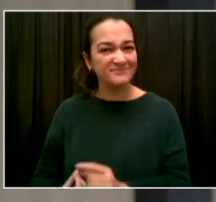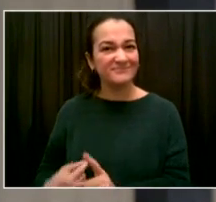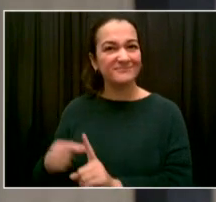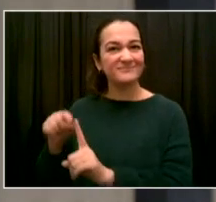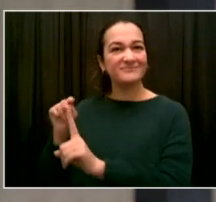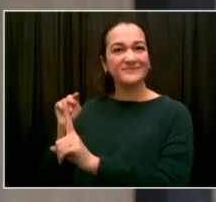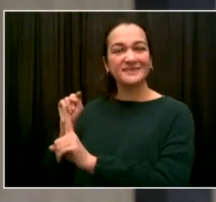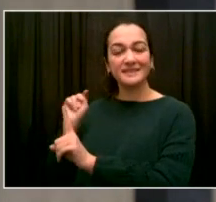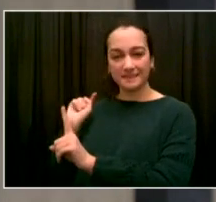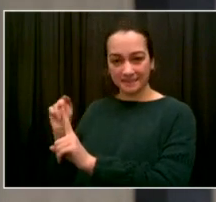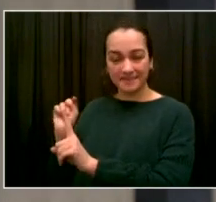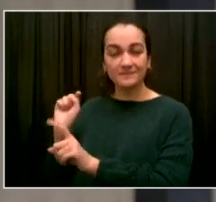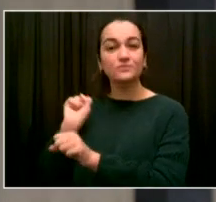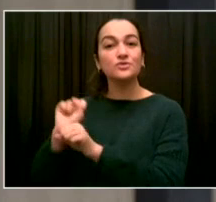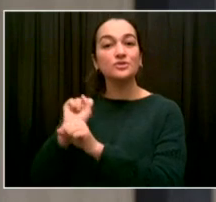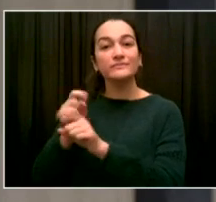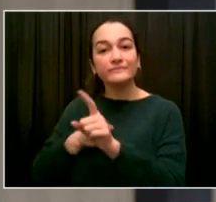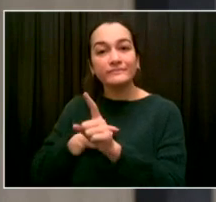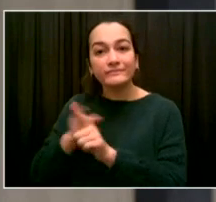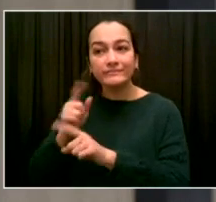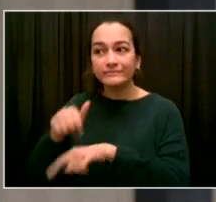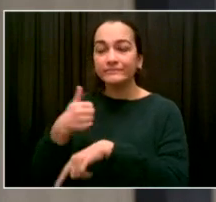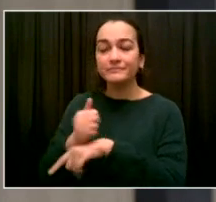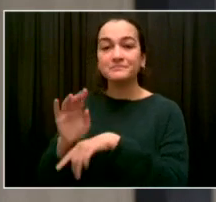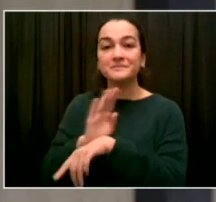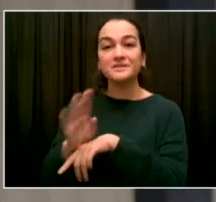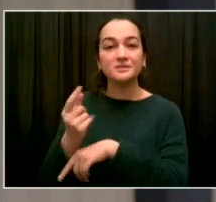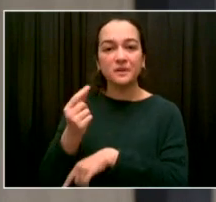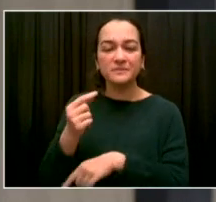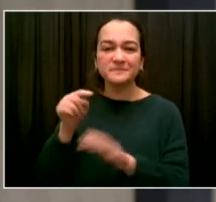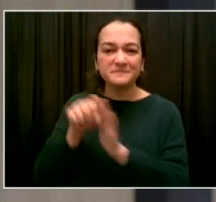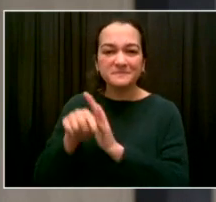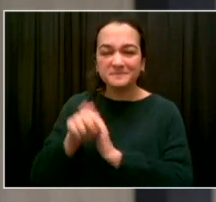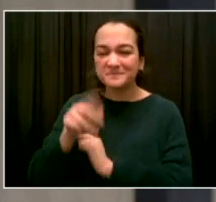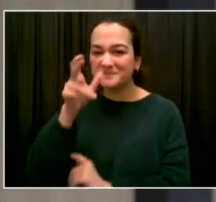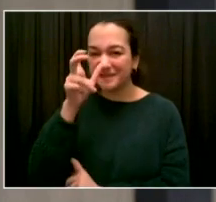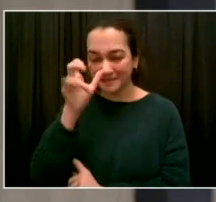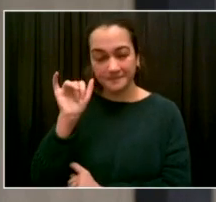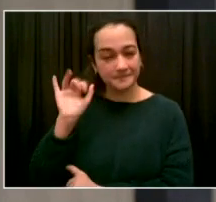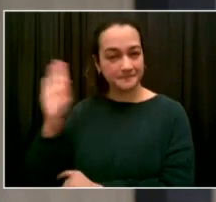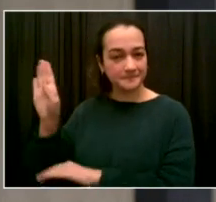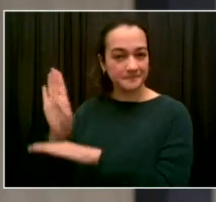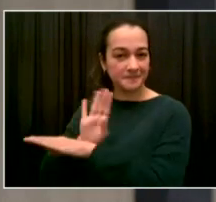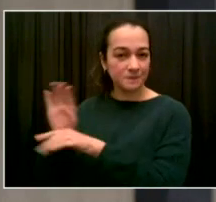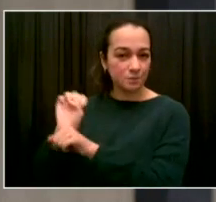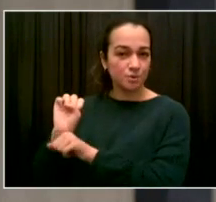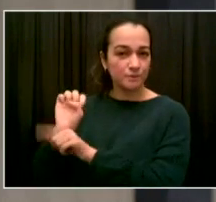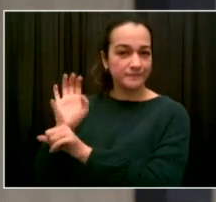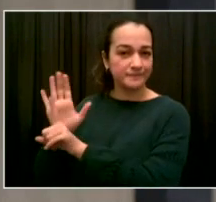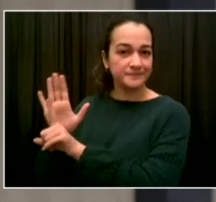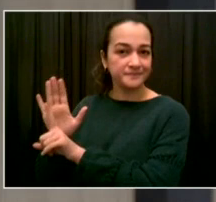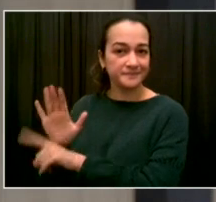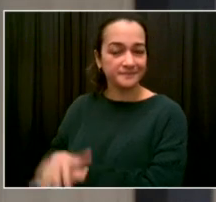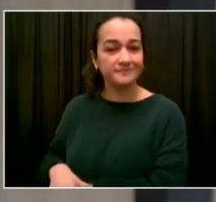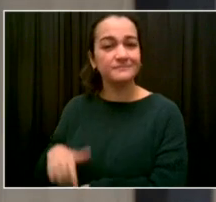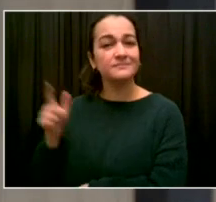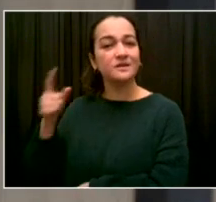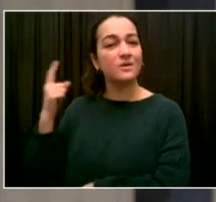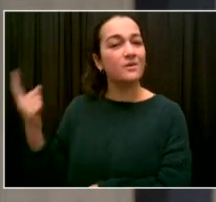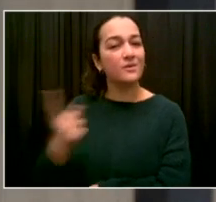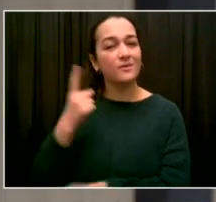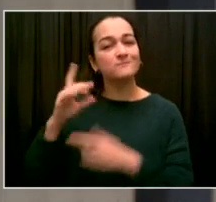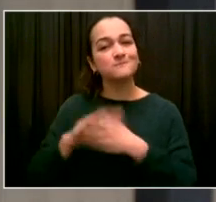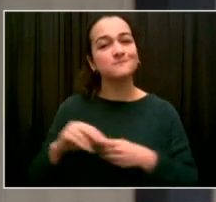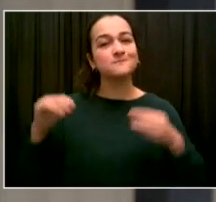preaching, but by example. And one of them is the greatest satisfaction you can have is helping other people. But another is, he